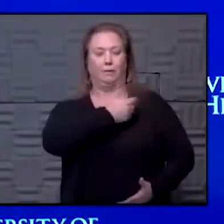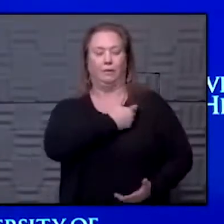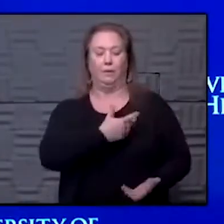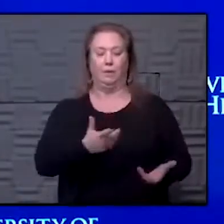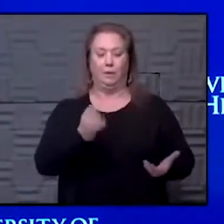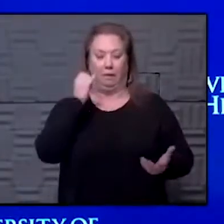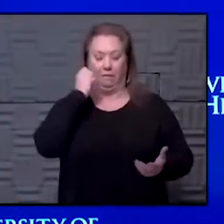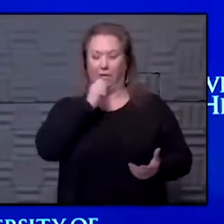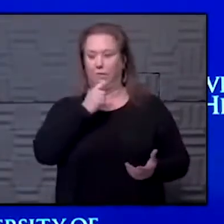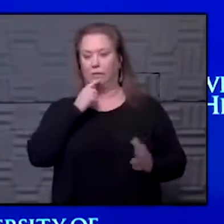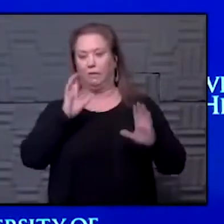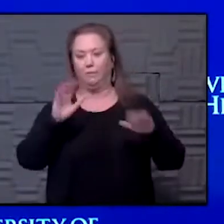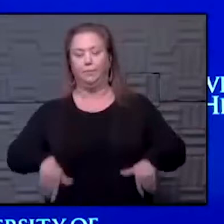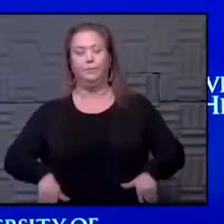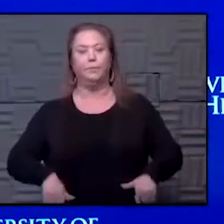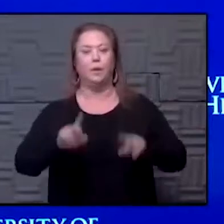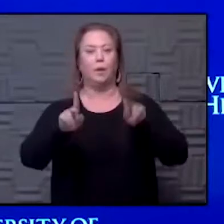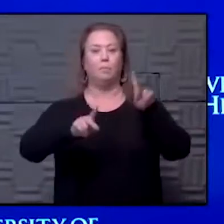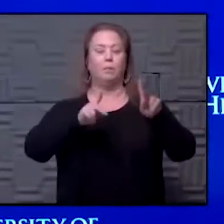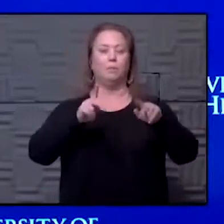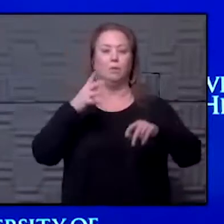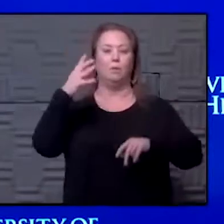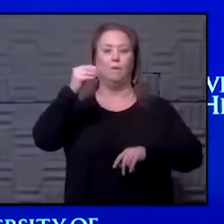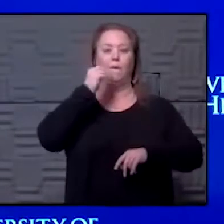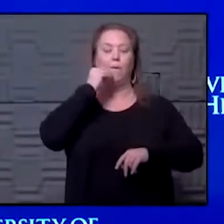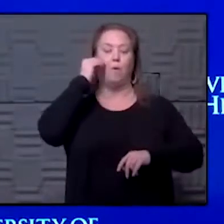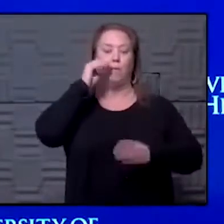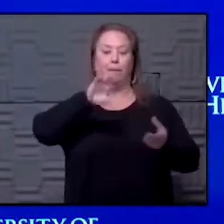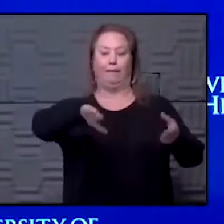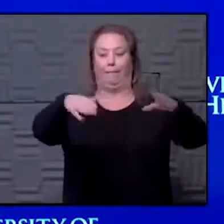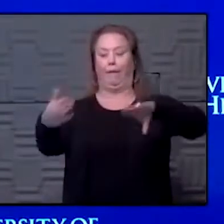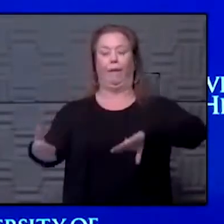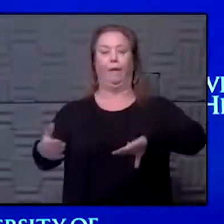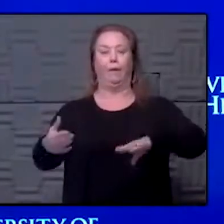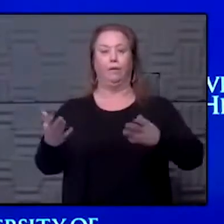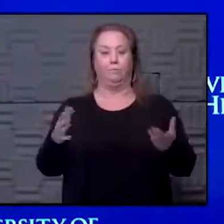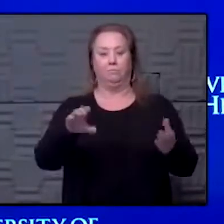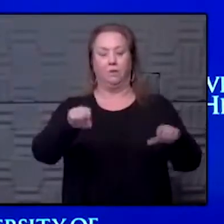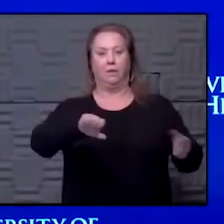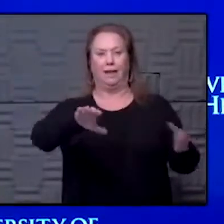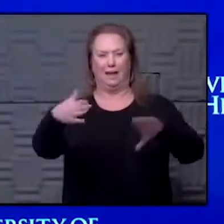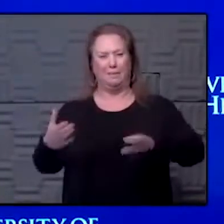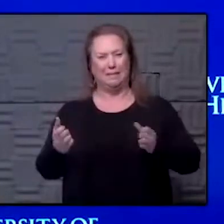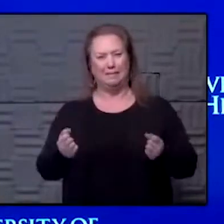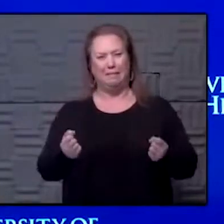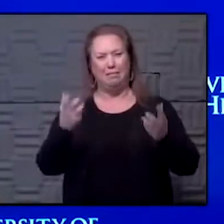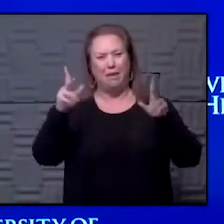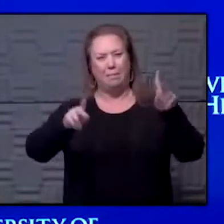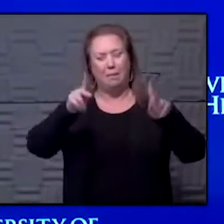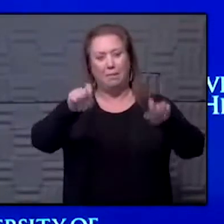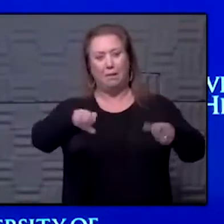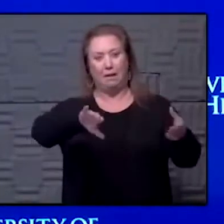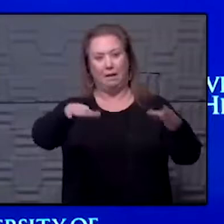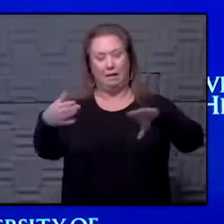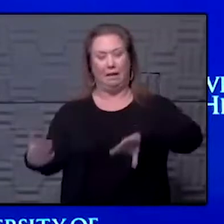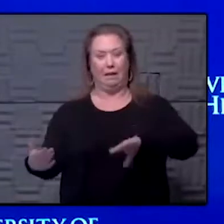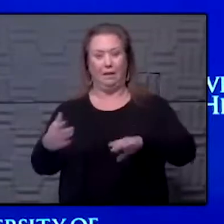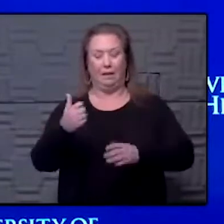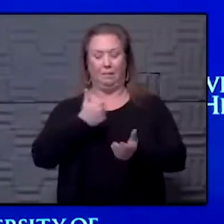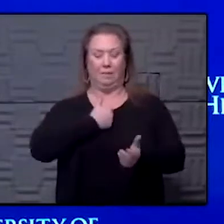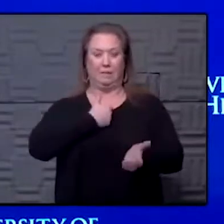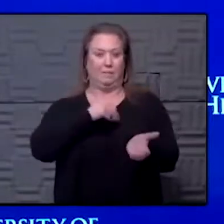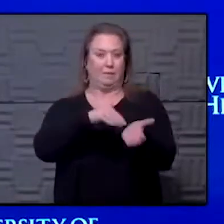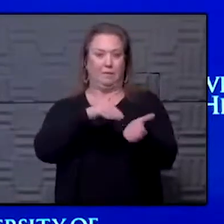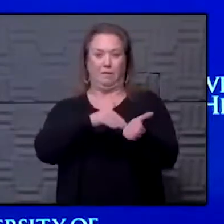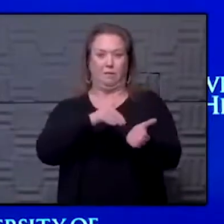you're saying, well, let's just wait and people just go home, and if they die, they die. But that's a lot of people to die. And I think it's, as a physician, I would say